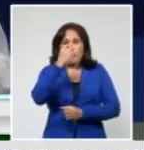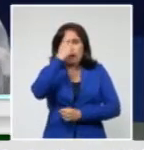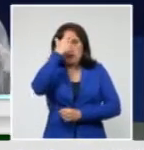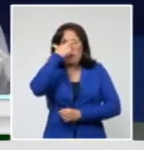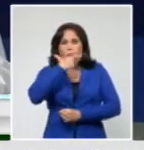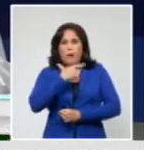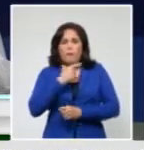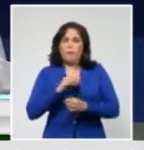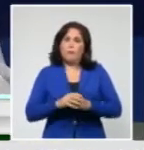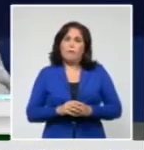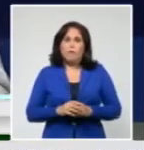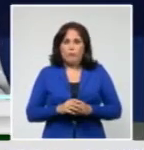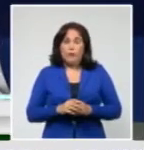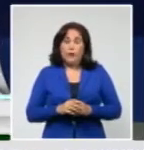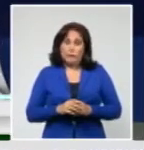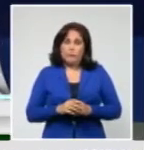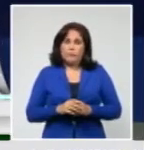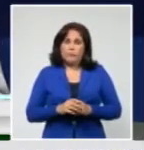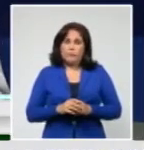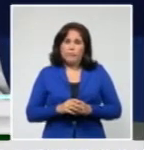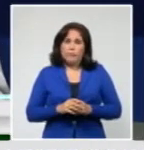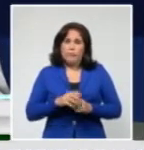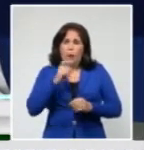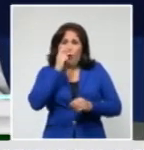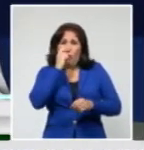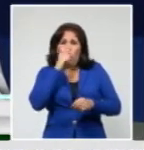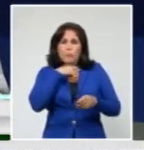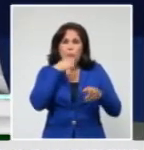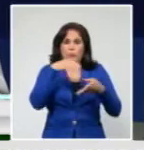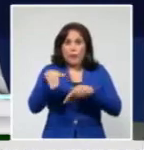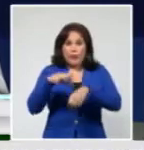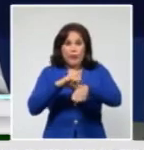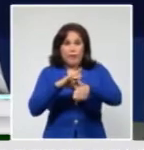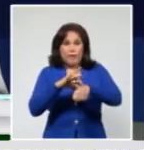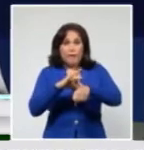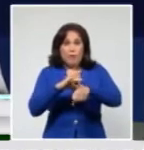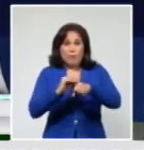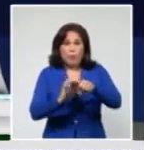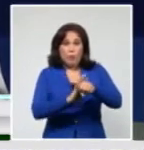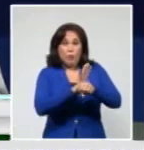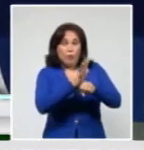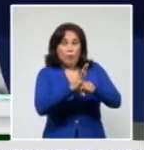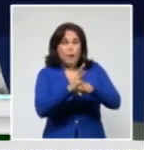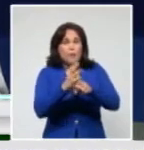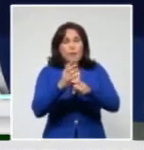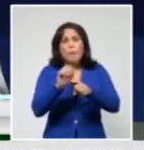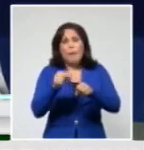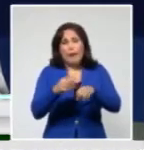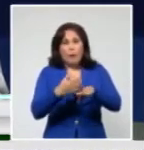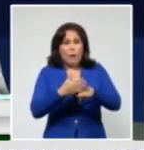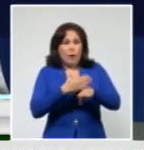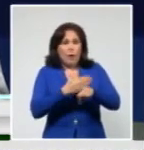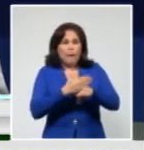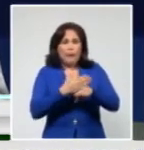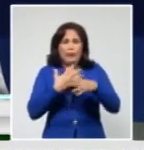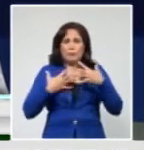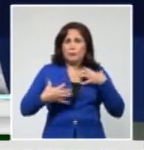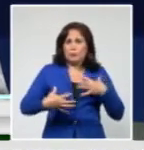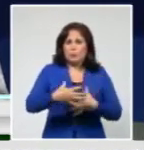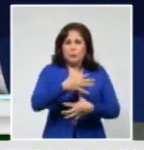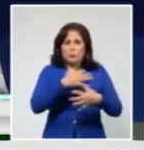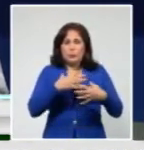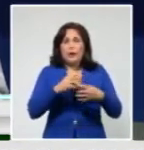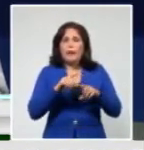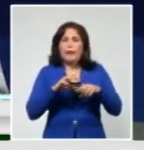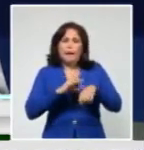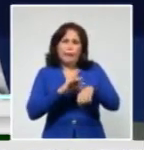suffered cardiorespiratory arrest, from which he could not be revived. We offer our condolences to the family and